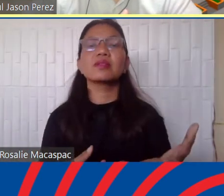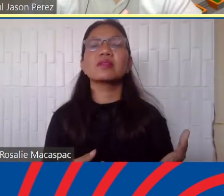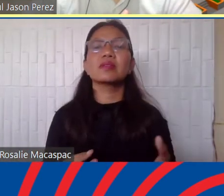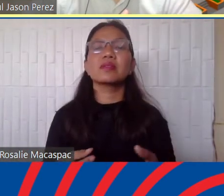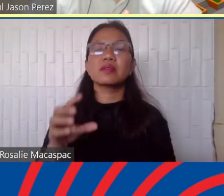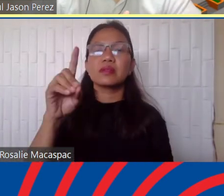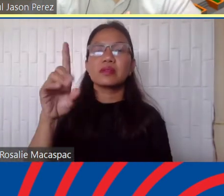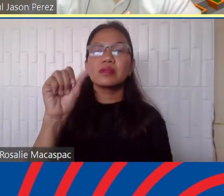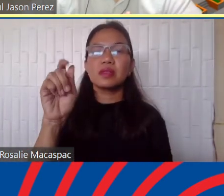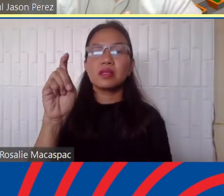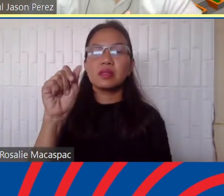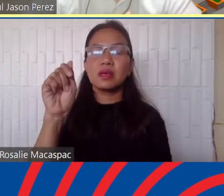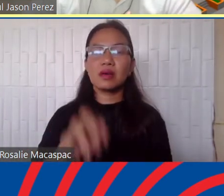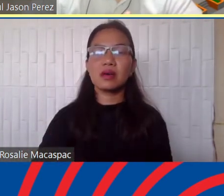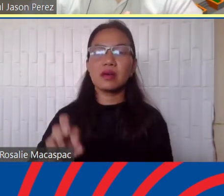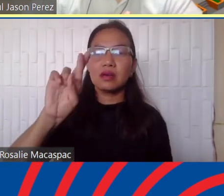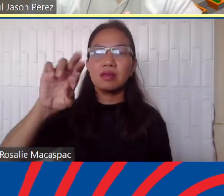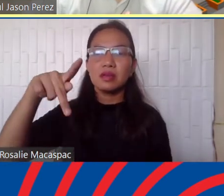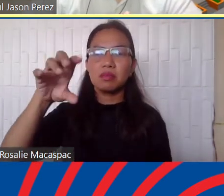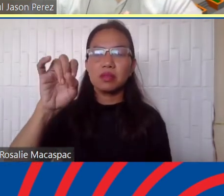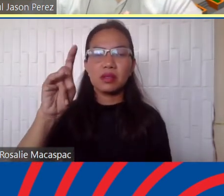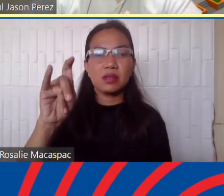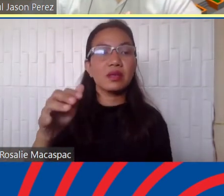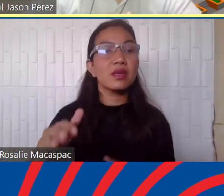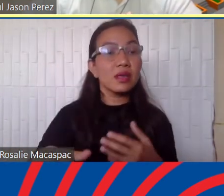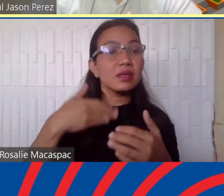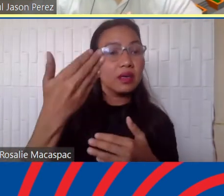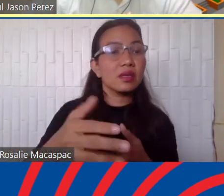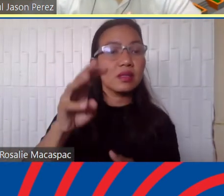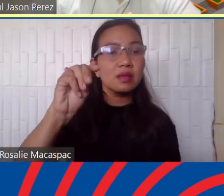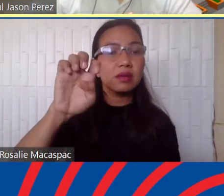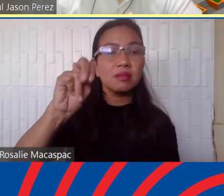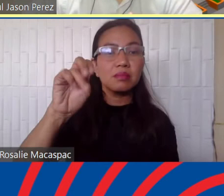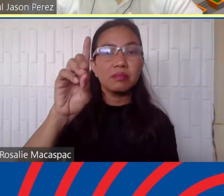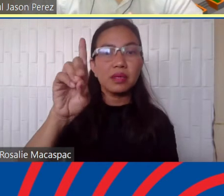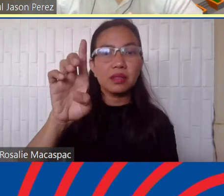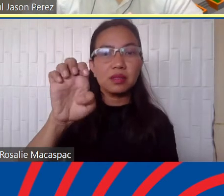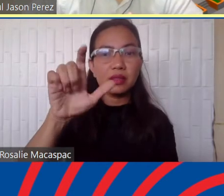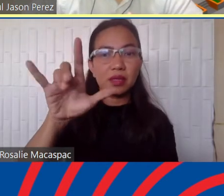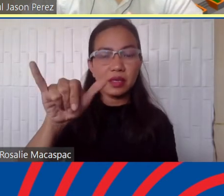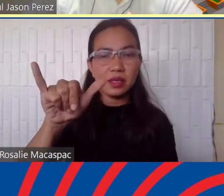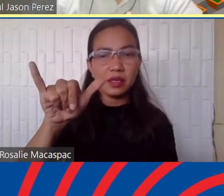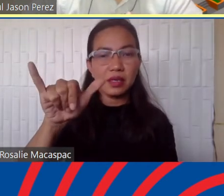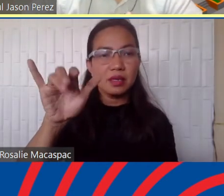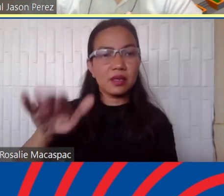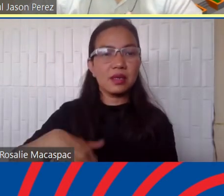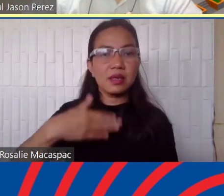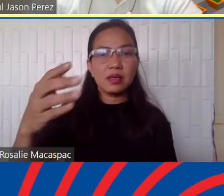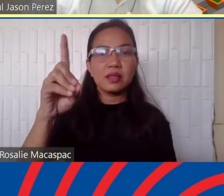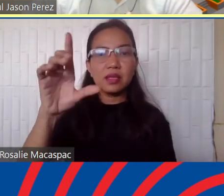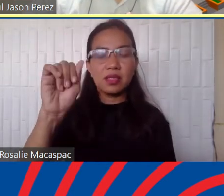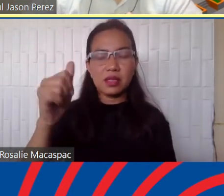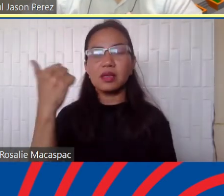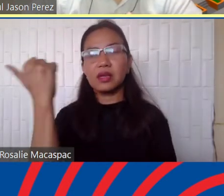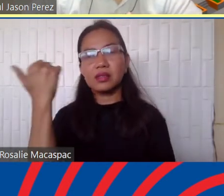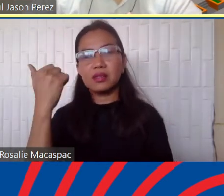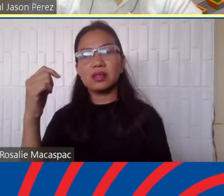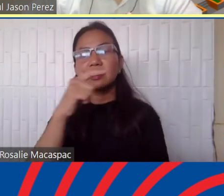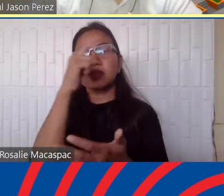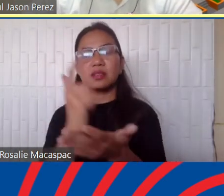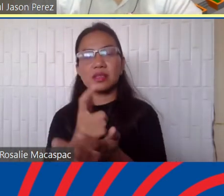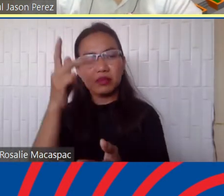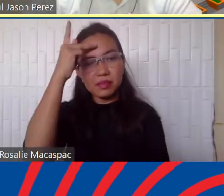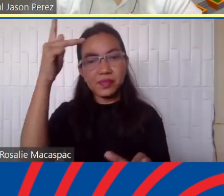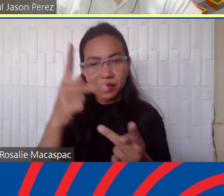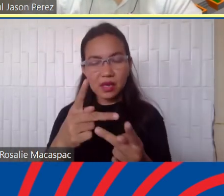for us. Yeah, Mendeley data is another one, but it's a general purpose. Data.world,